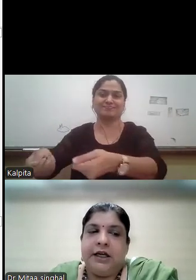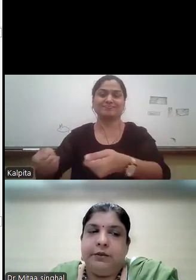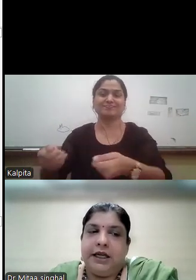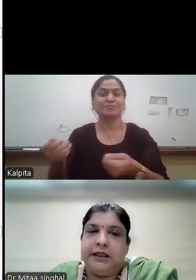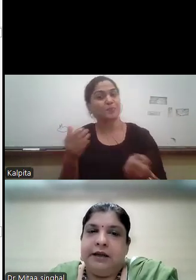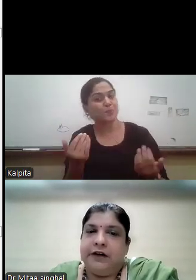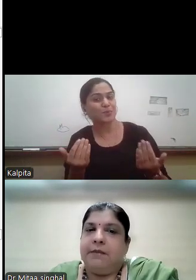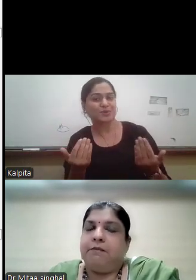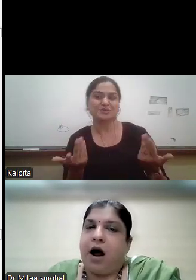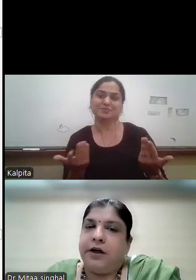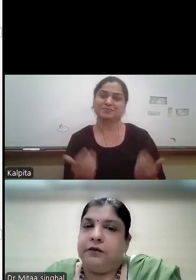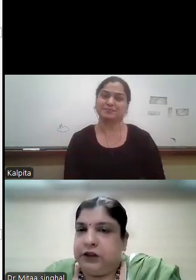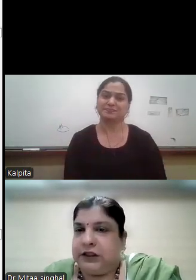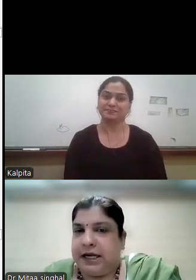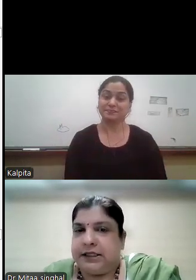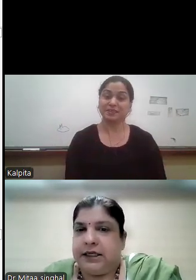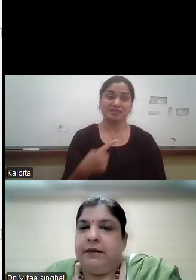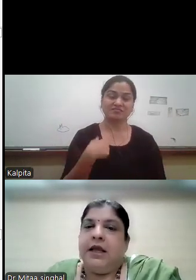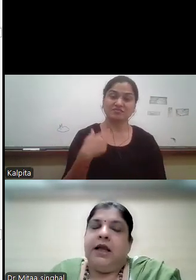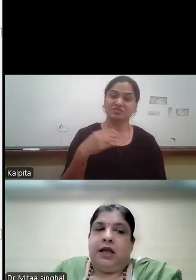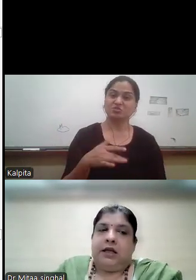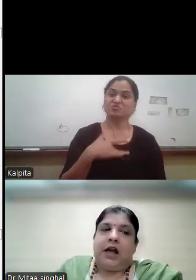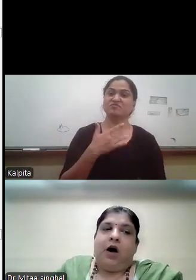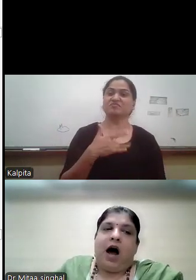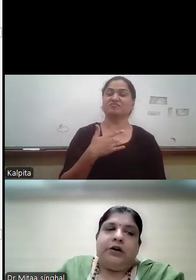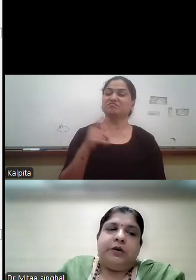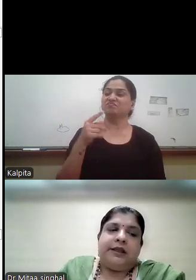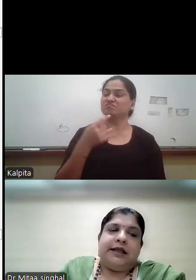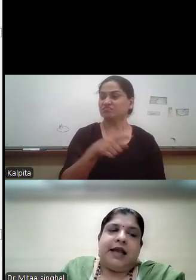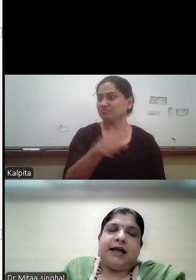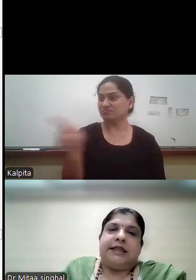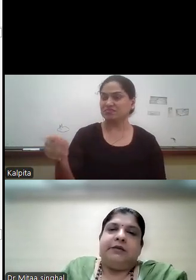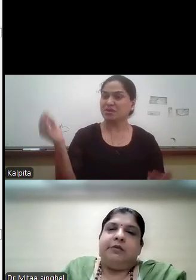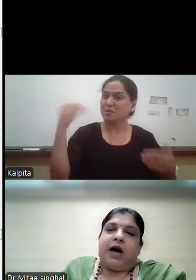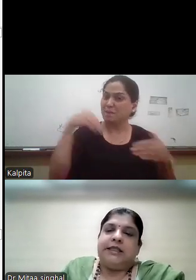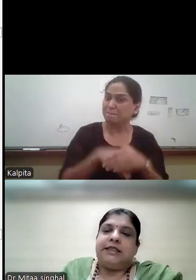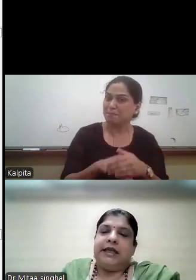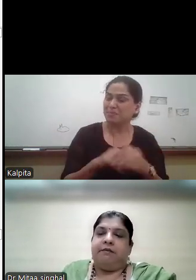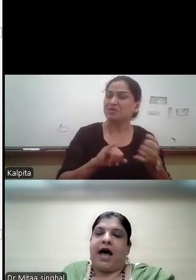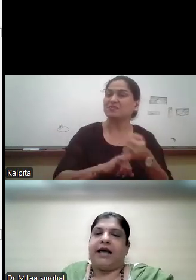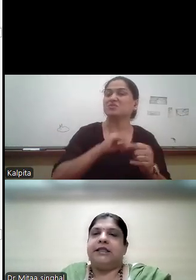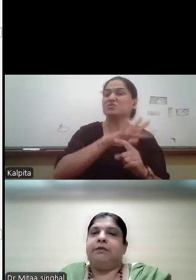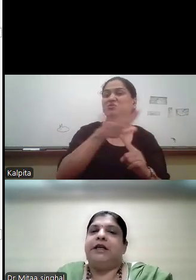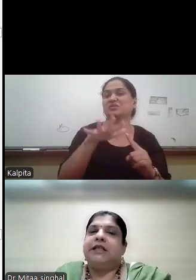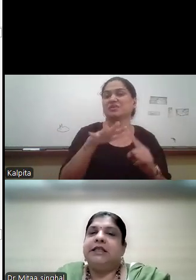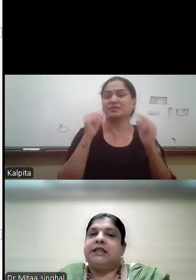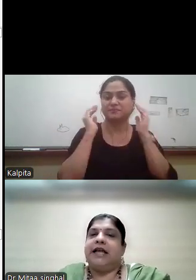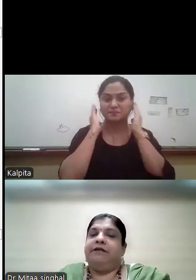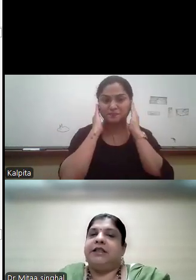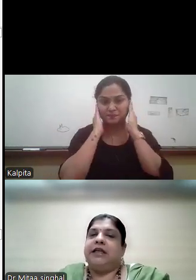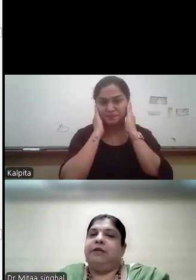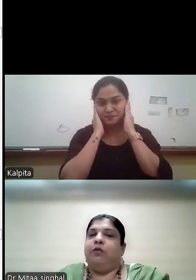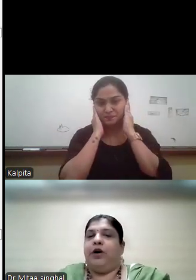society, make them feel a part of the society. Now, how do we think that cerebral palsy impacts a